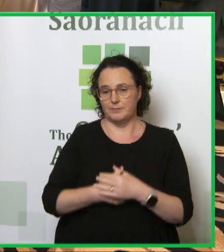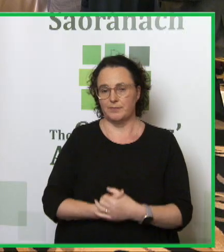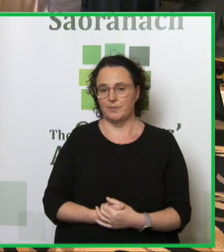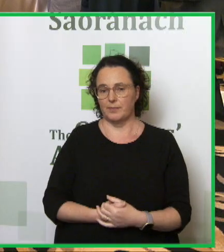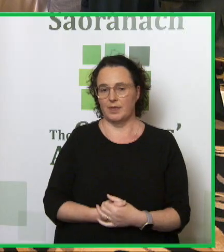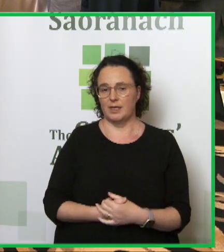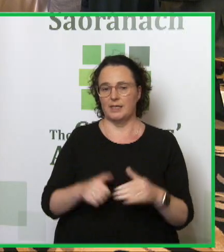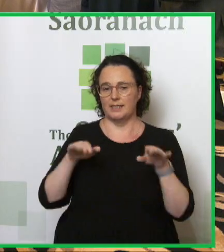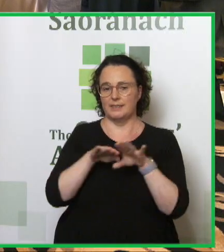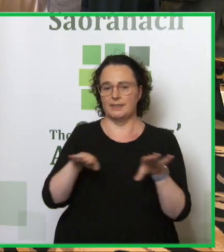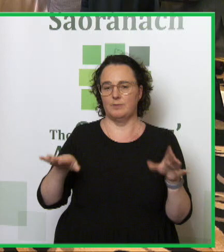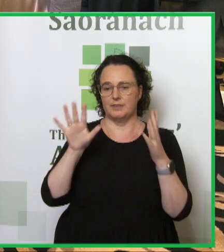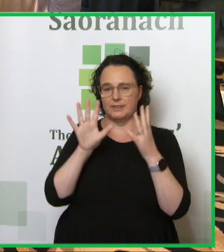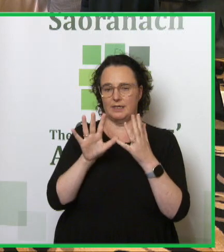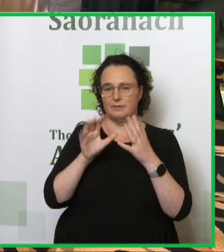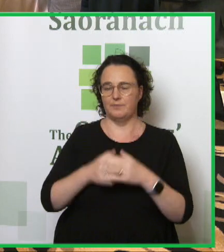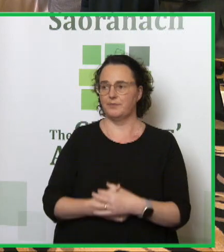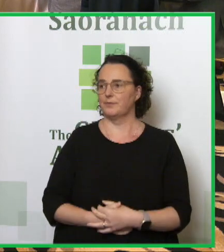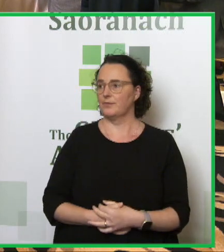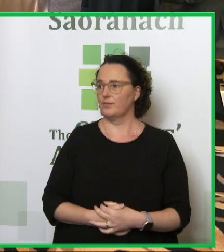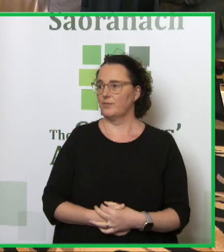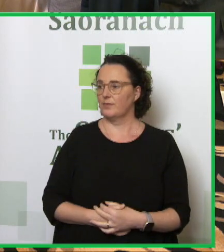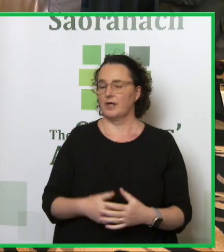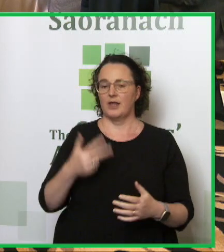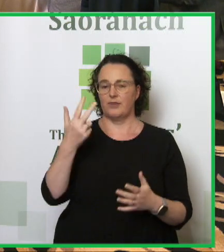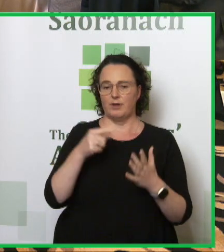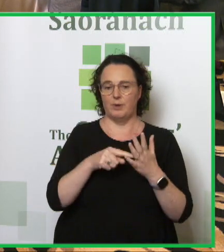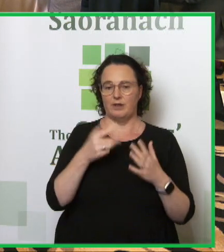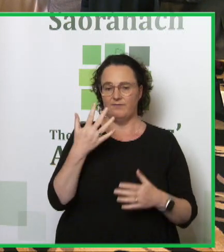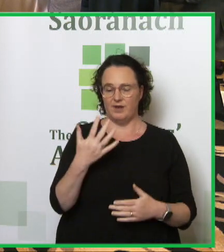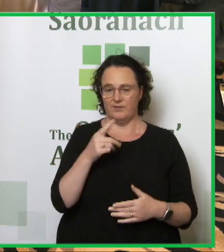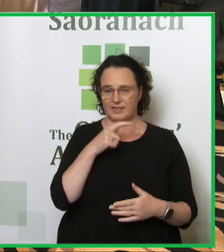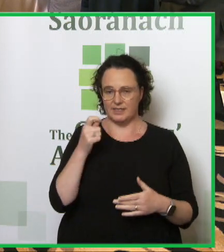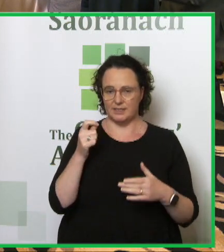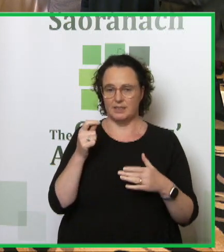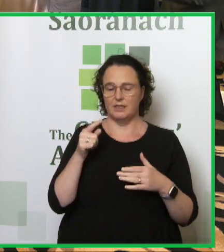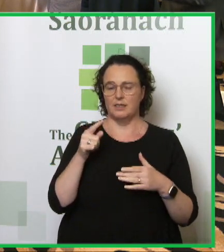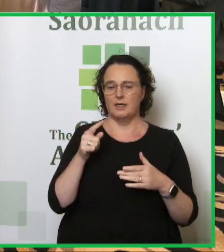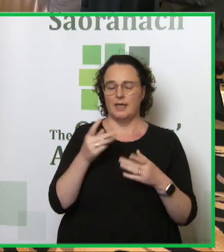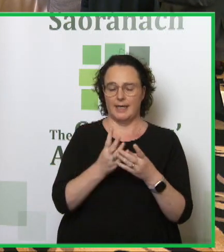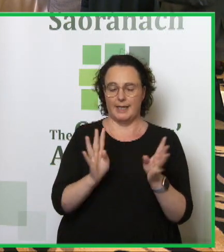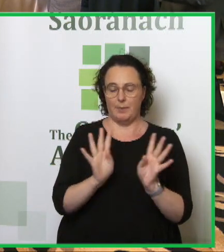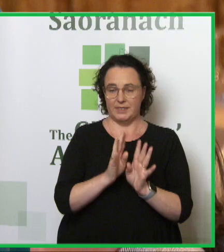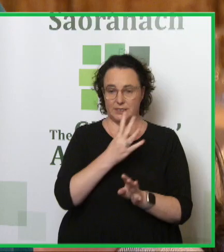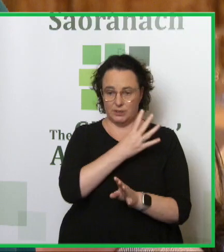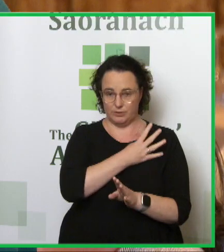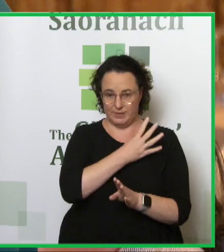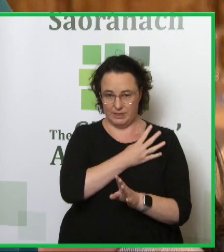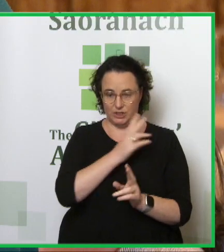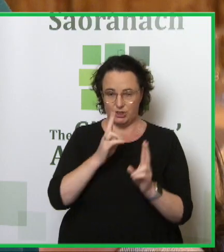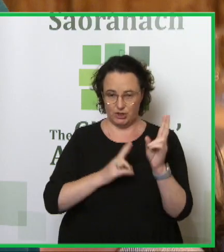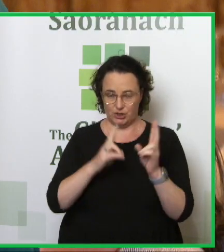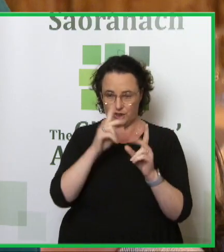Table 10. So it's just for 3.5. It says that a cabinet committee should consider a